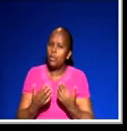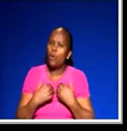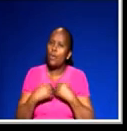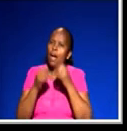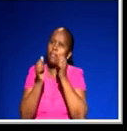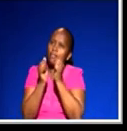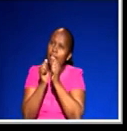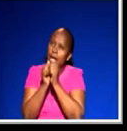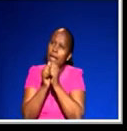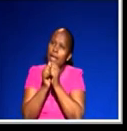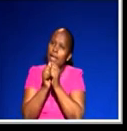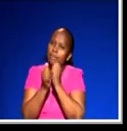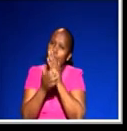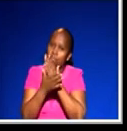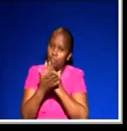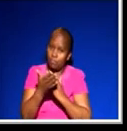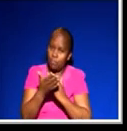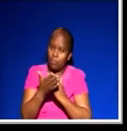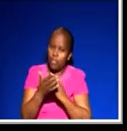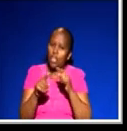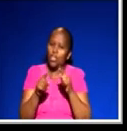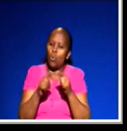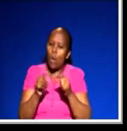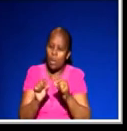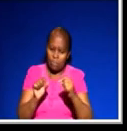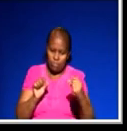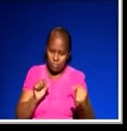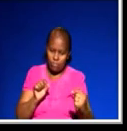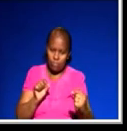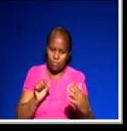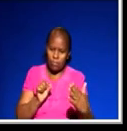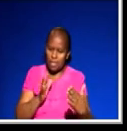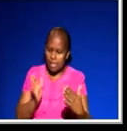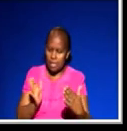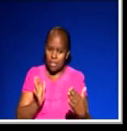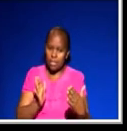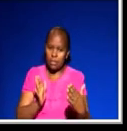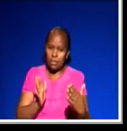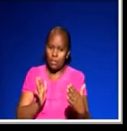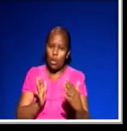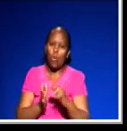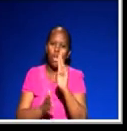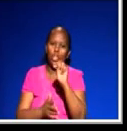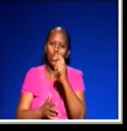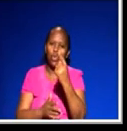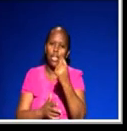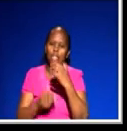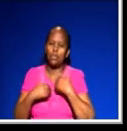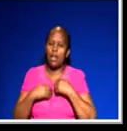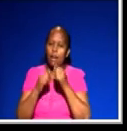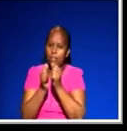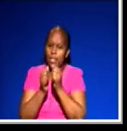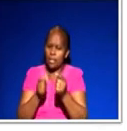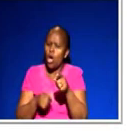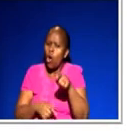10 divisions within one range or one unit. That